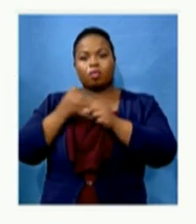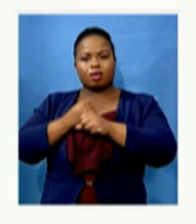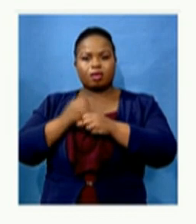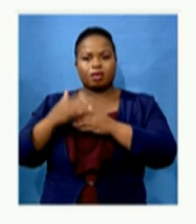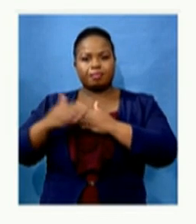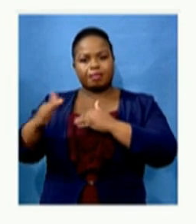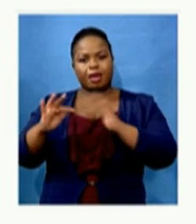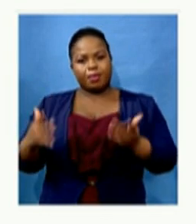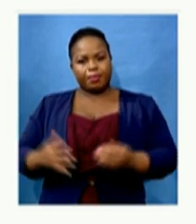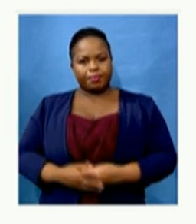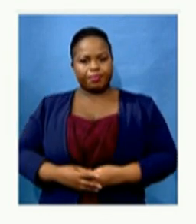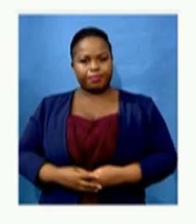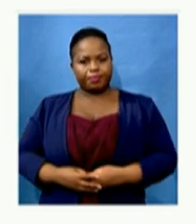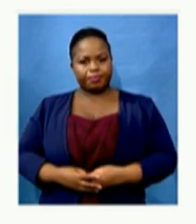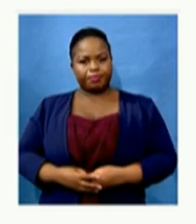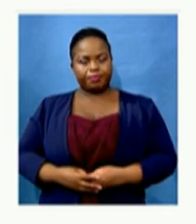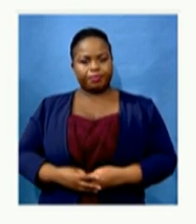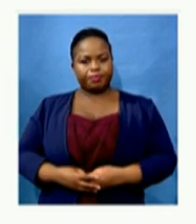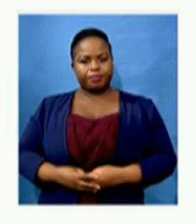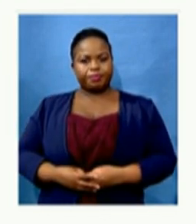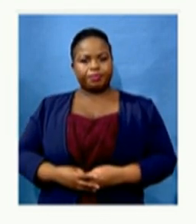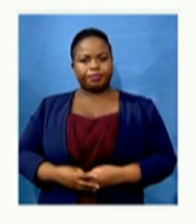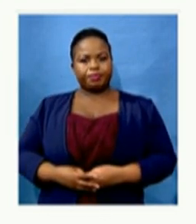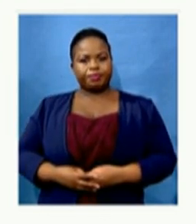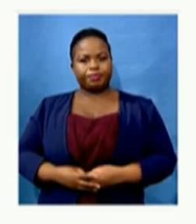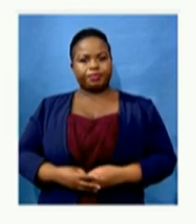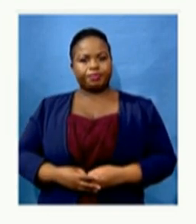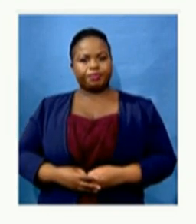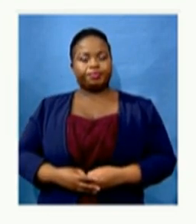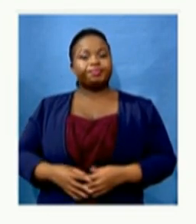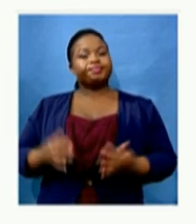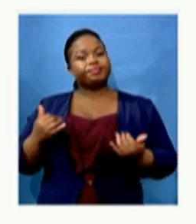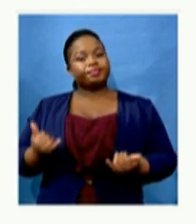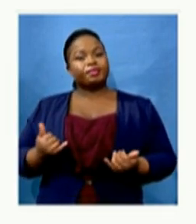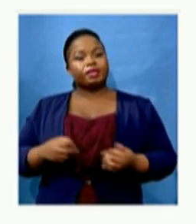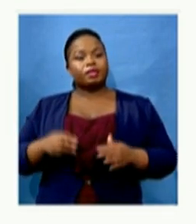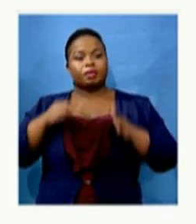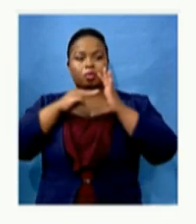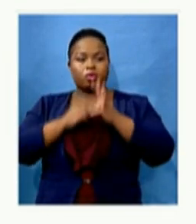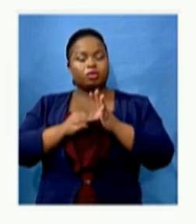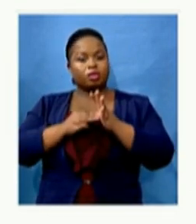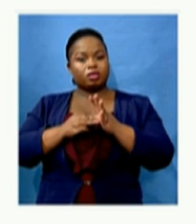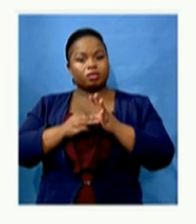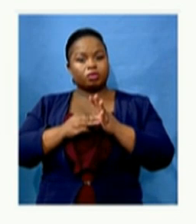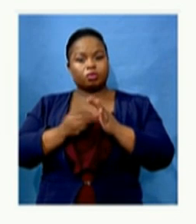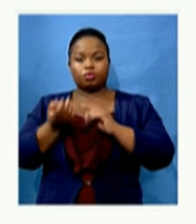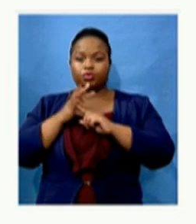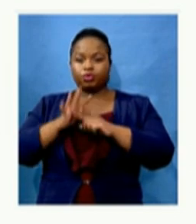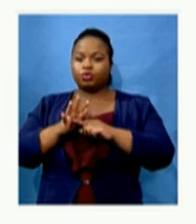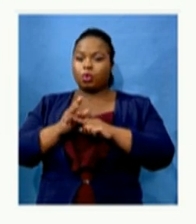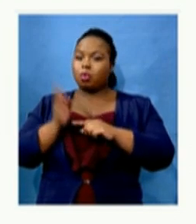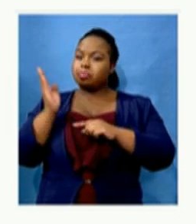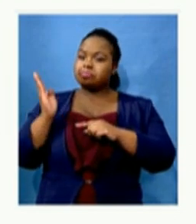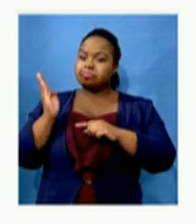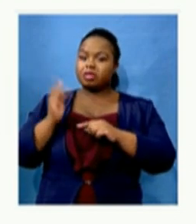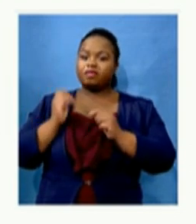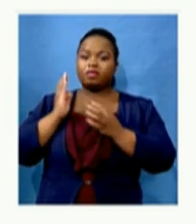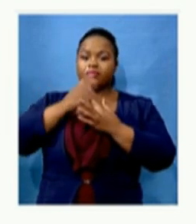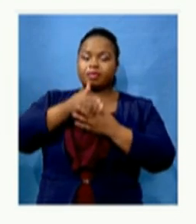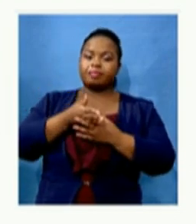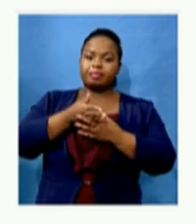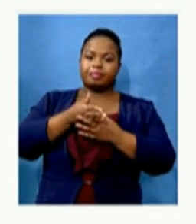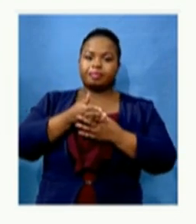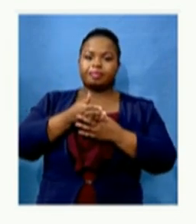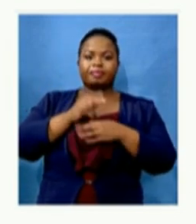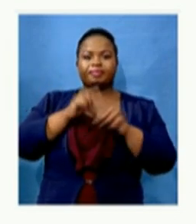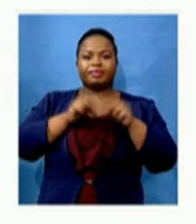So the model would produce a picture. If we had to look at the intervention mix with the associated